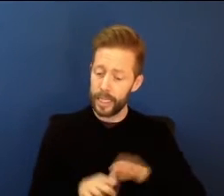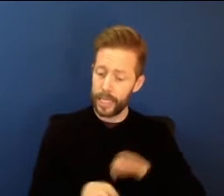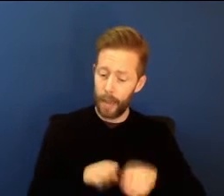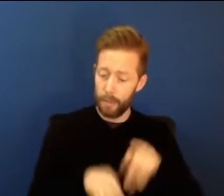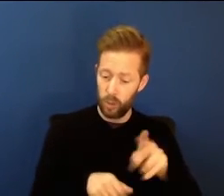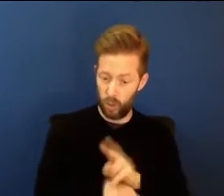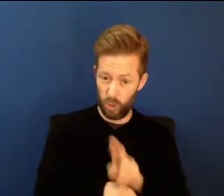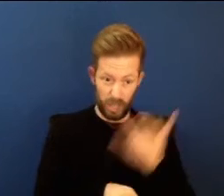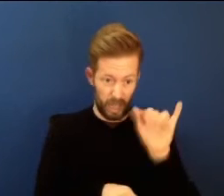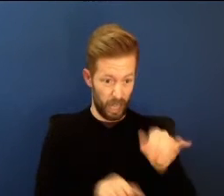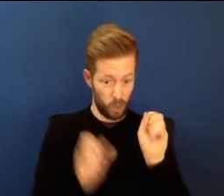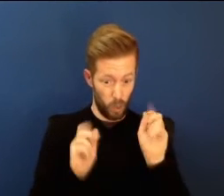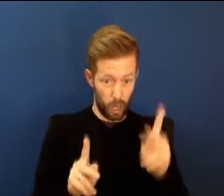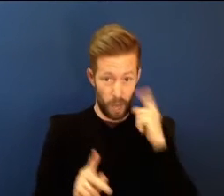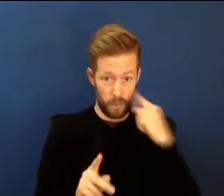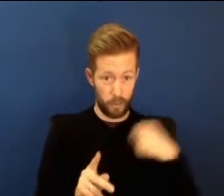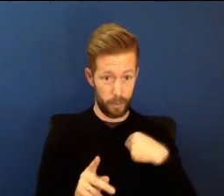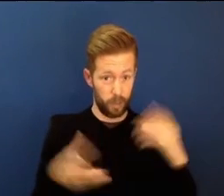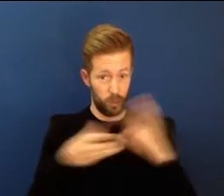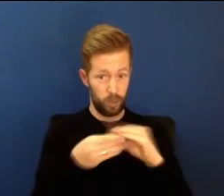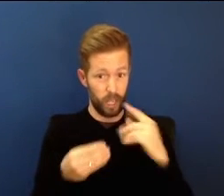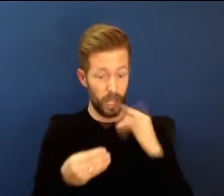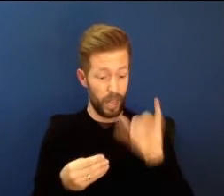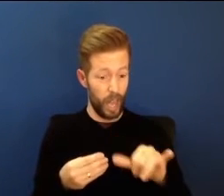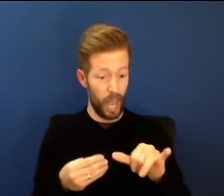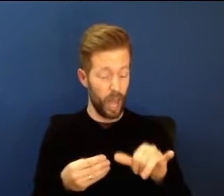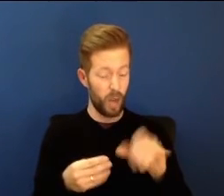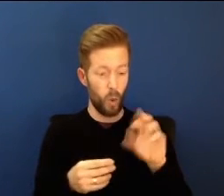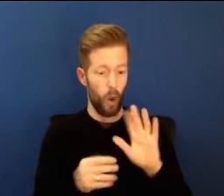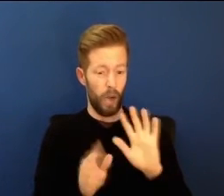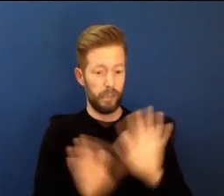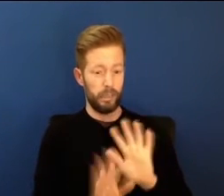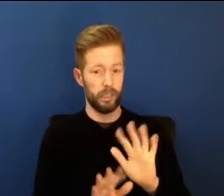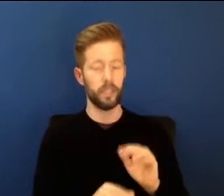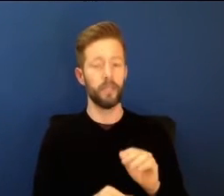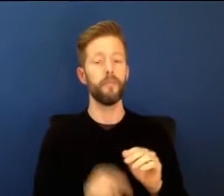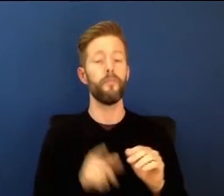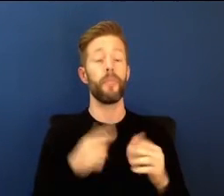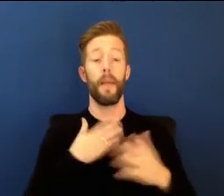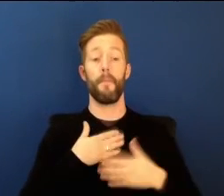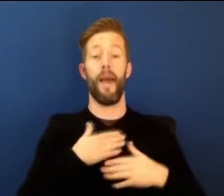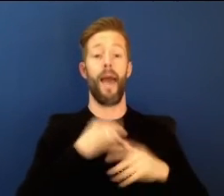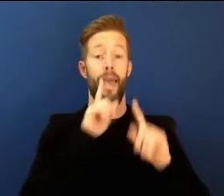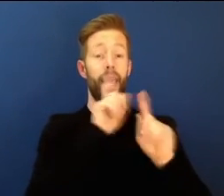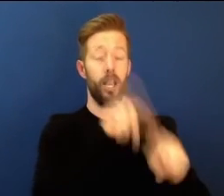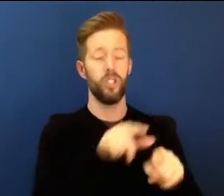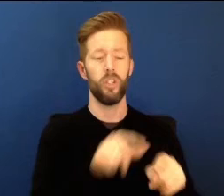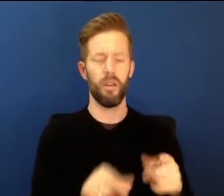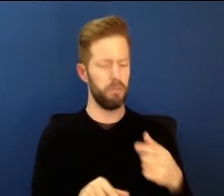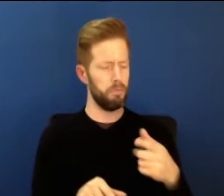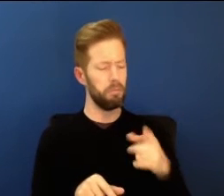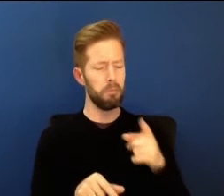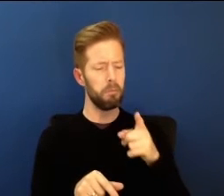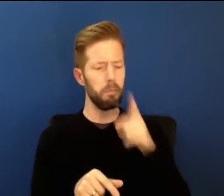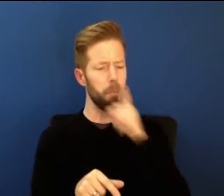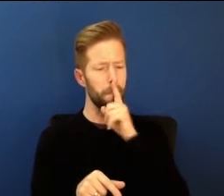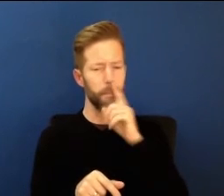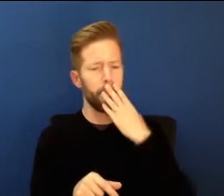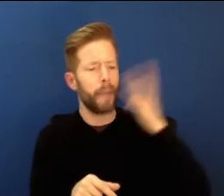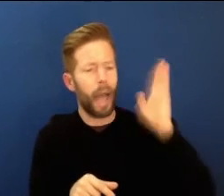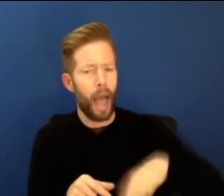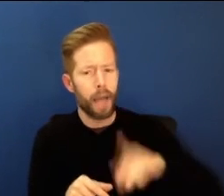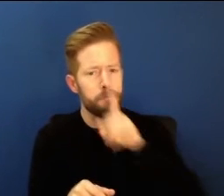That's a good question, and I think the answer is it wouldn't be frowned upon, no. But if